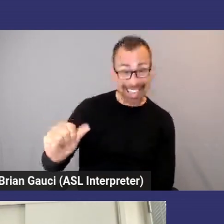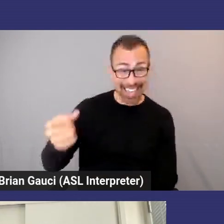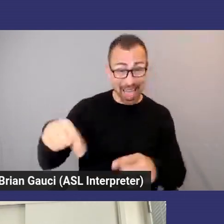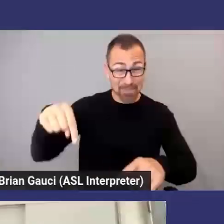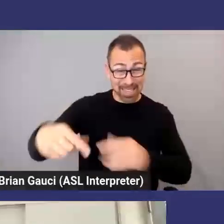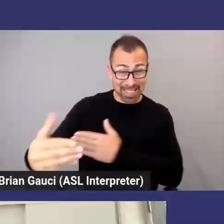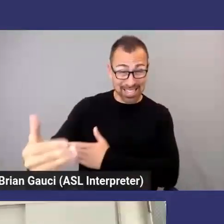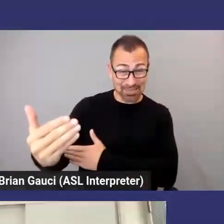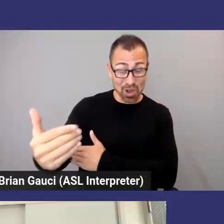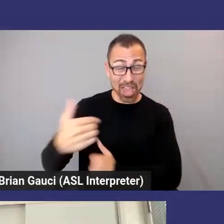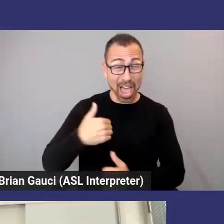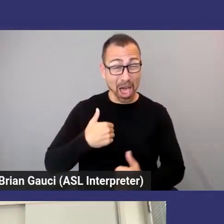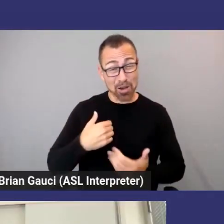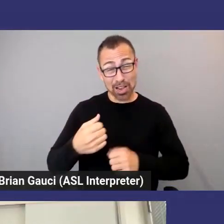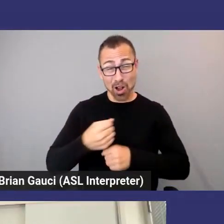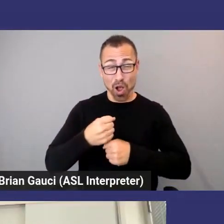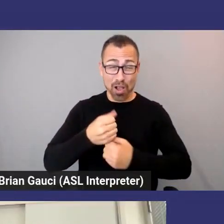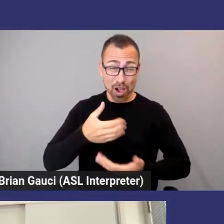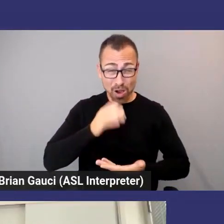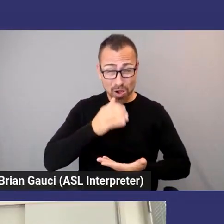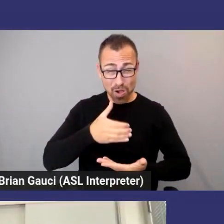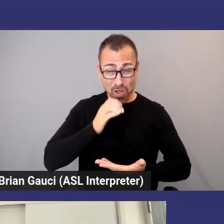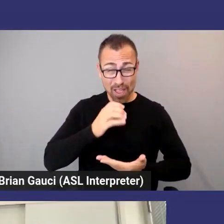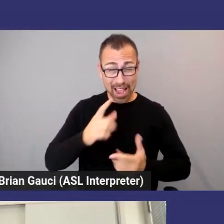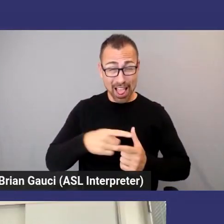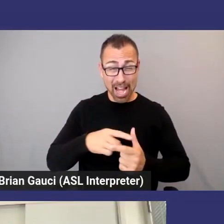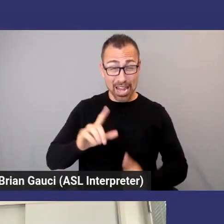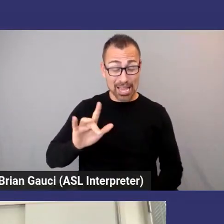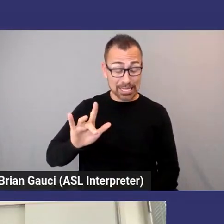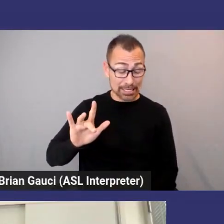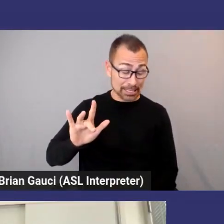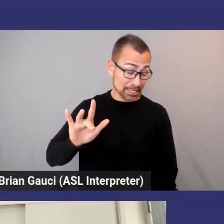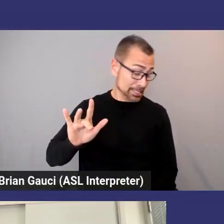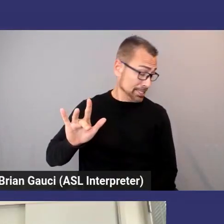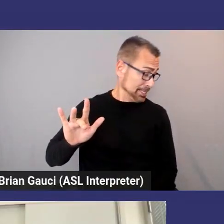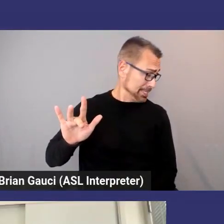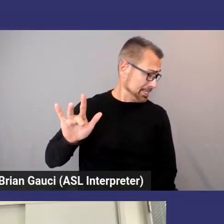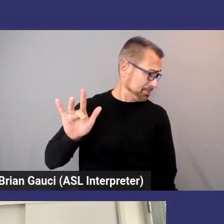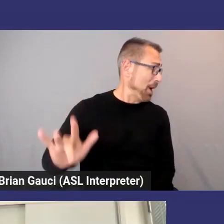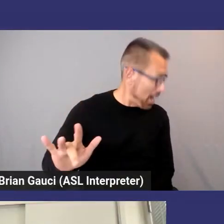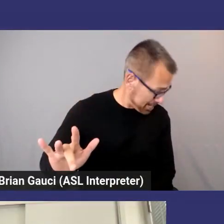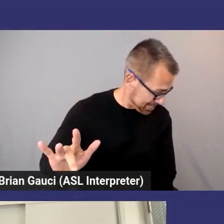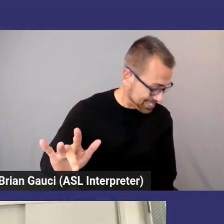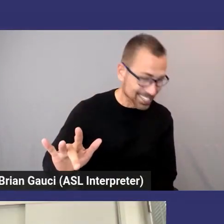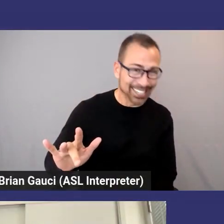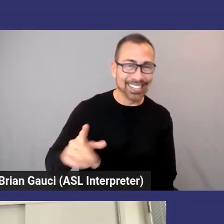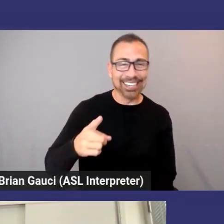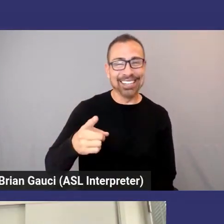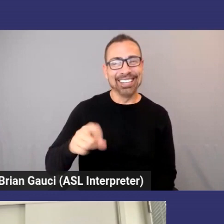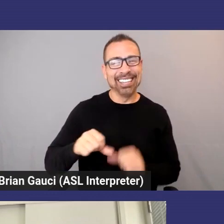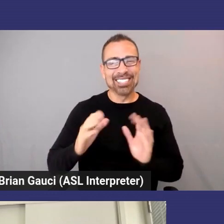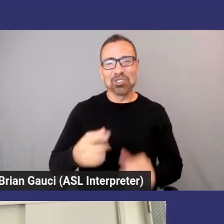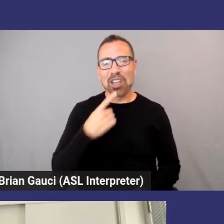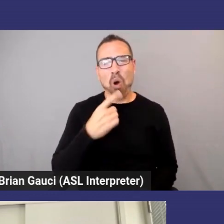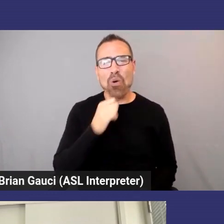button. Just kidding. All of our engineers are probably watching this going, it wasn't just a button.